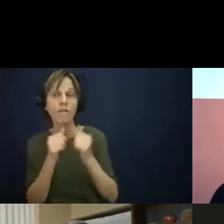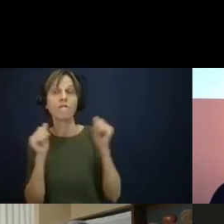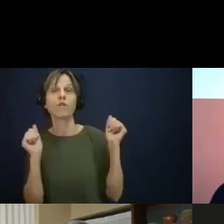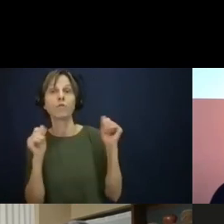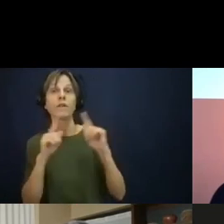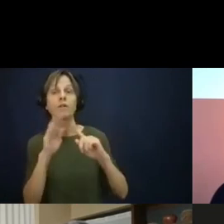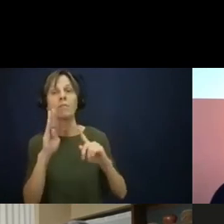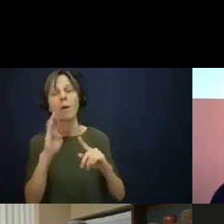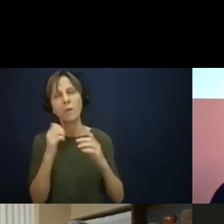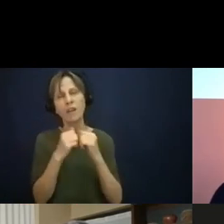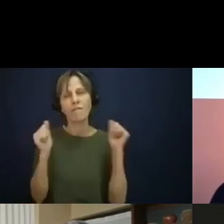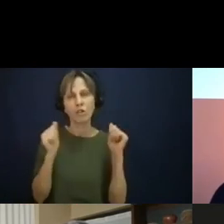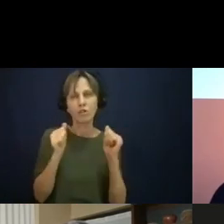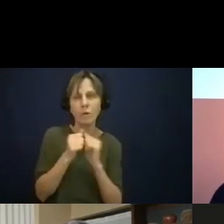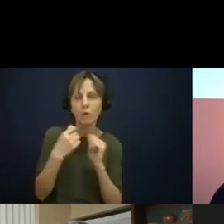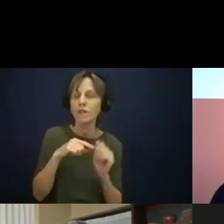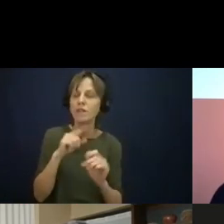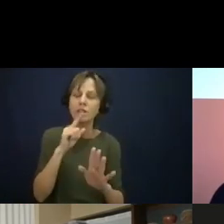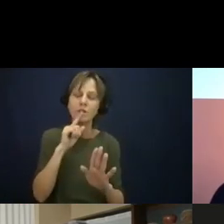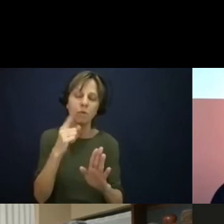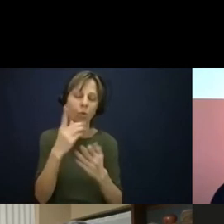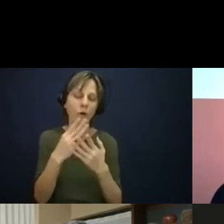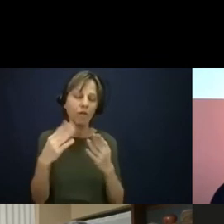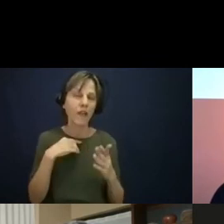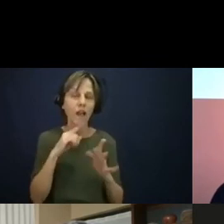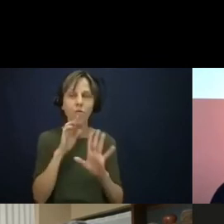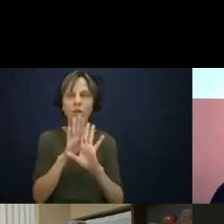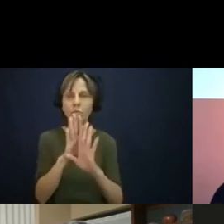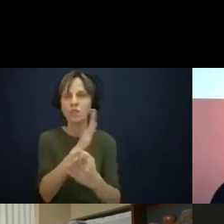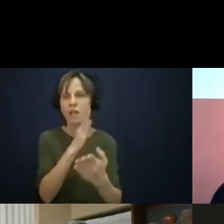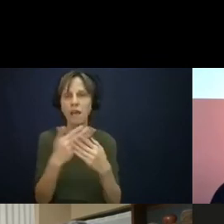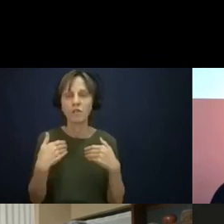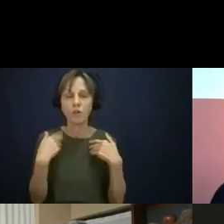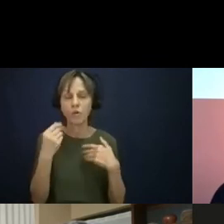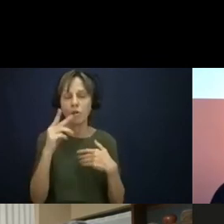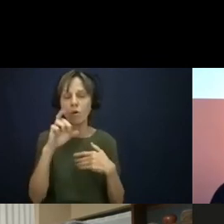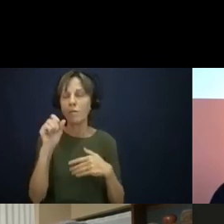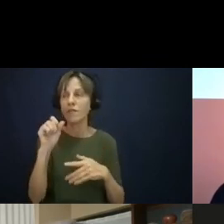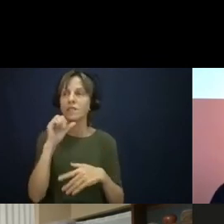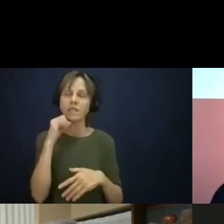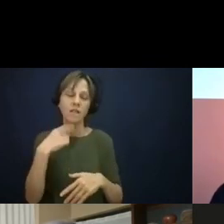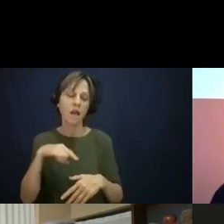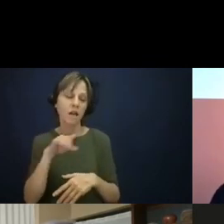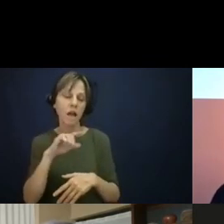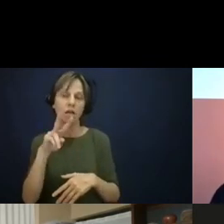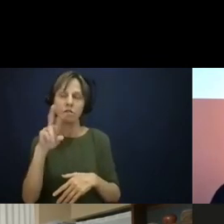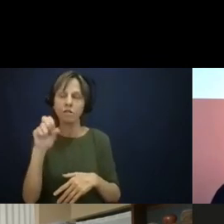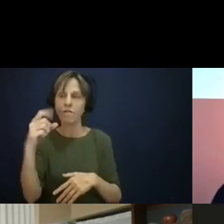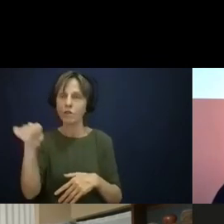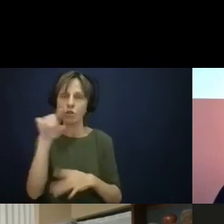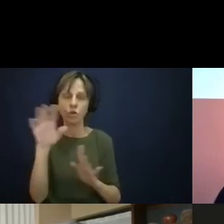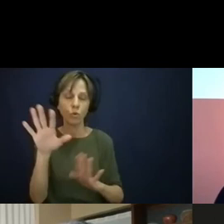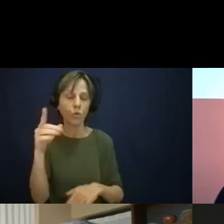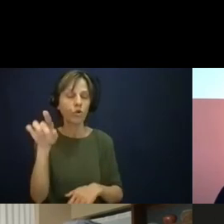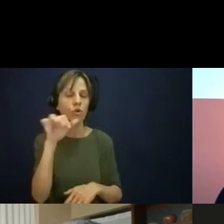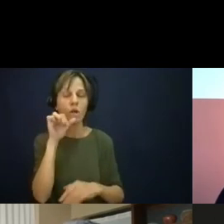be real, one of the biggest things that I've been really pushing in the movement to end youth homelessness is like, look, this is not a us versus y'all thing. Y'all are not working for your clients right now. You're